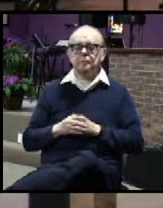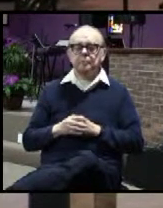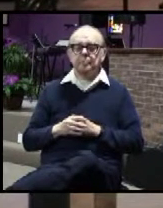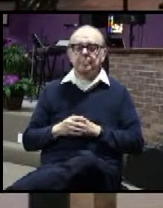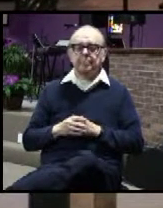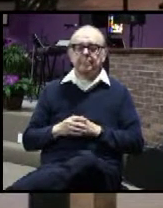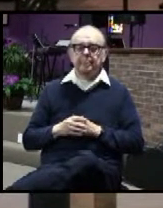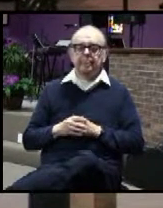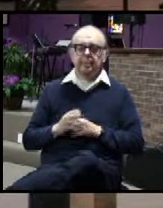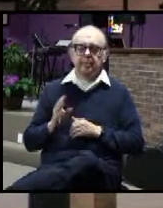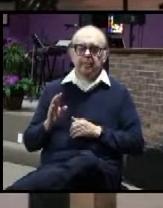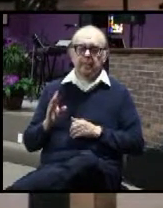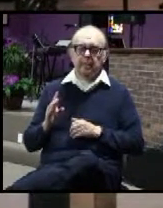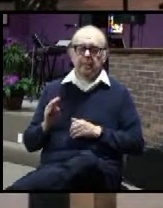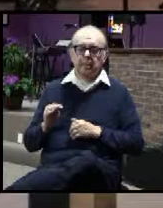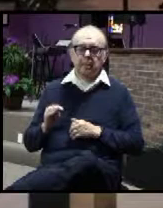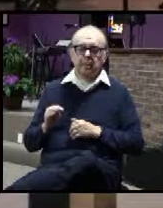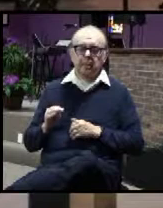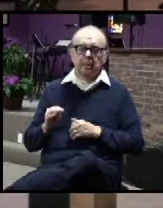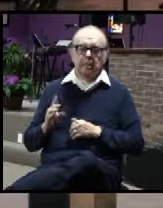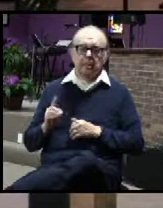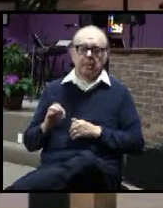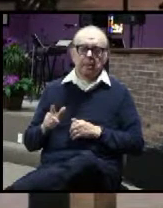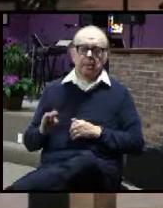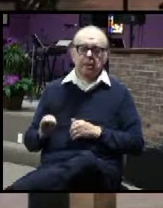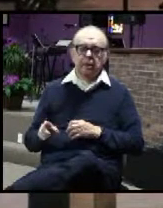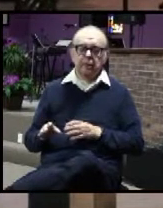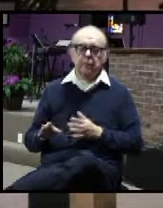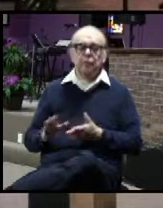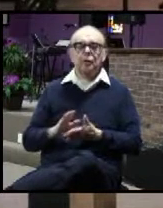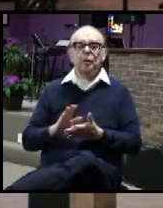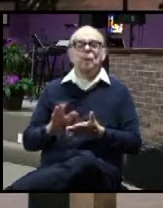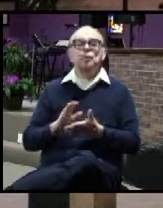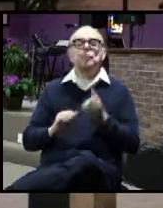and he was told that he murdered the English language.